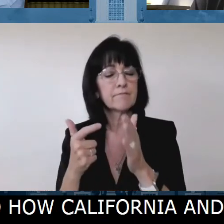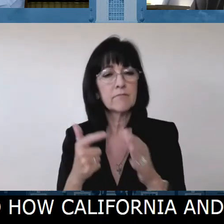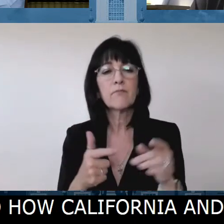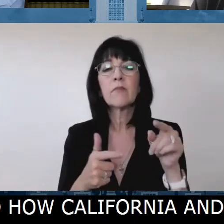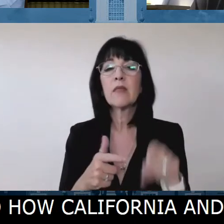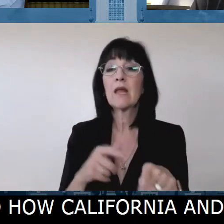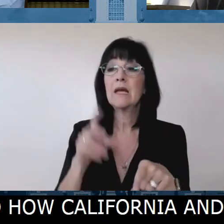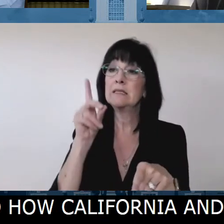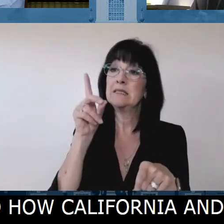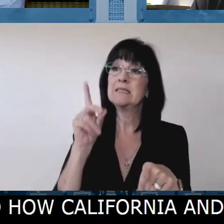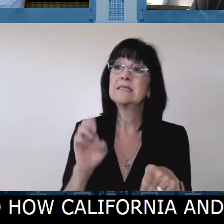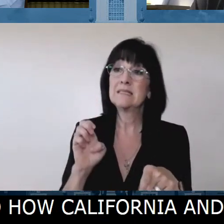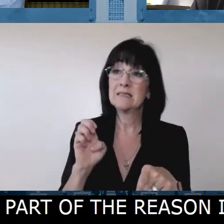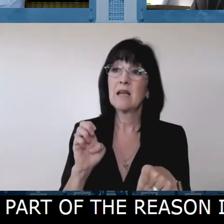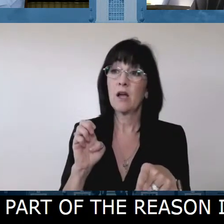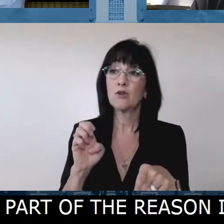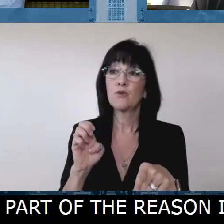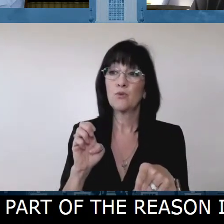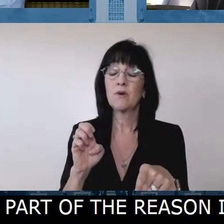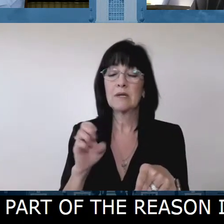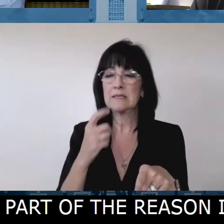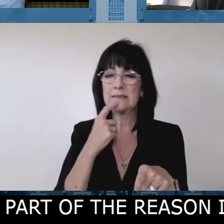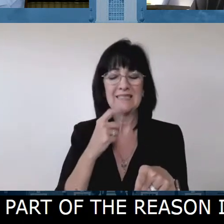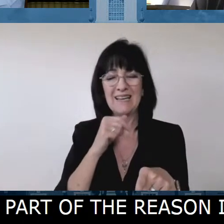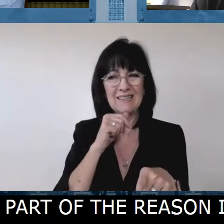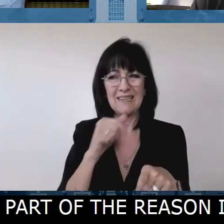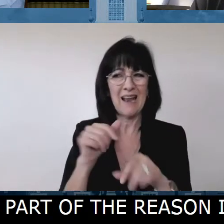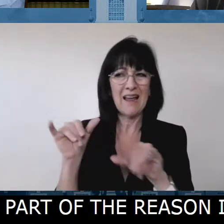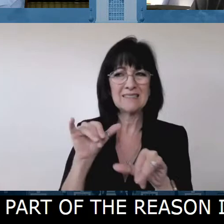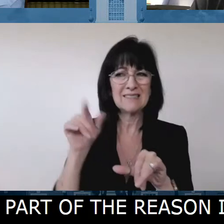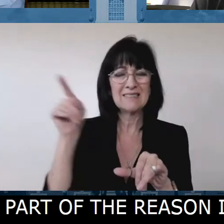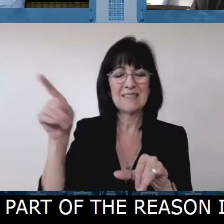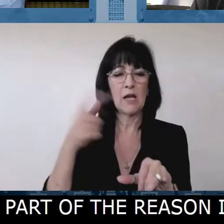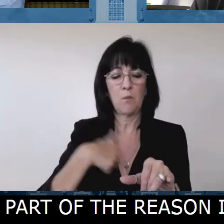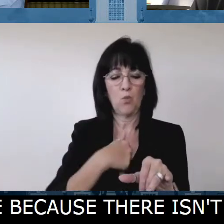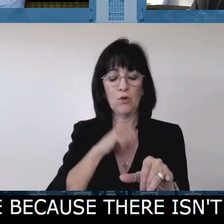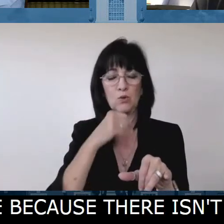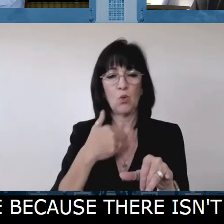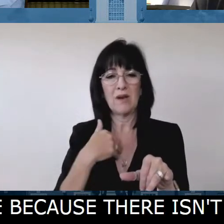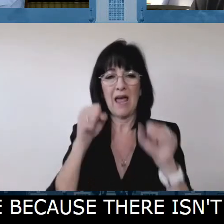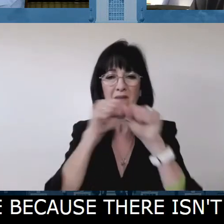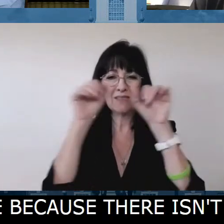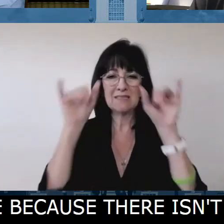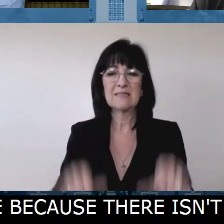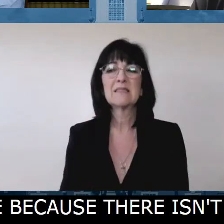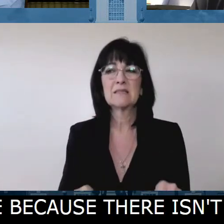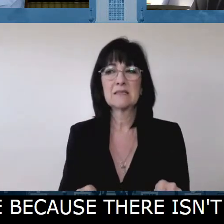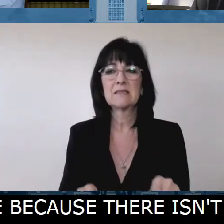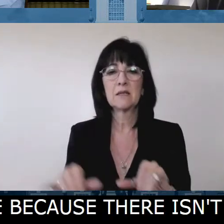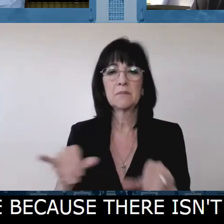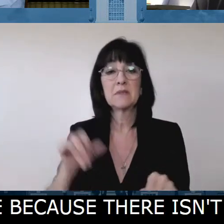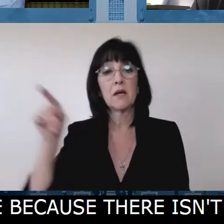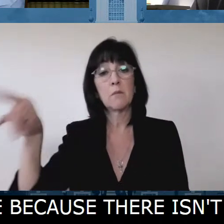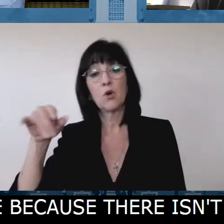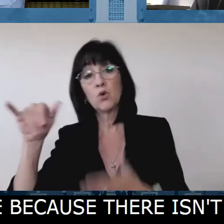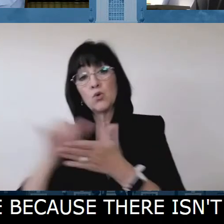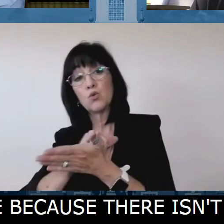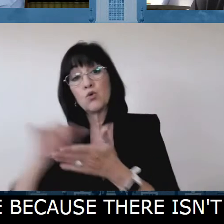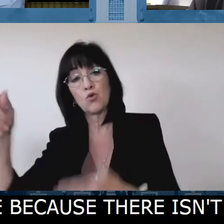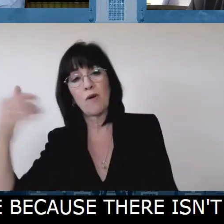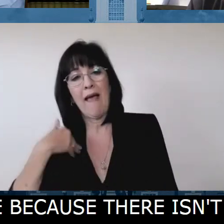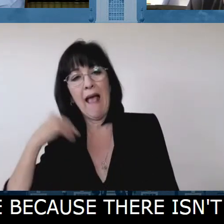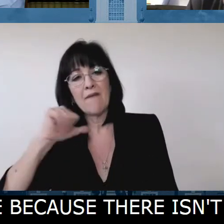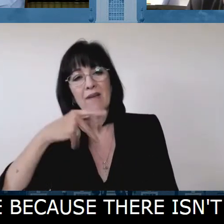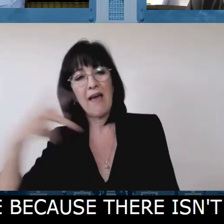there isn't the infrastructure to track vaccinated versus unvaccinated individuals. And I know that New York has an app that people can use